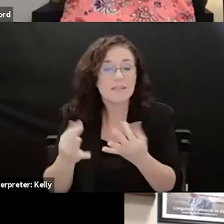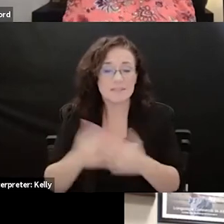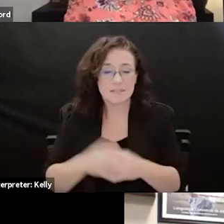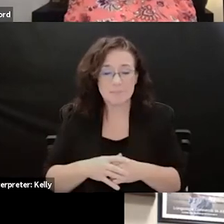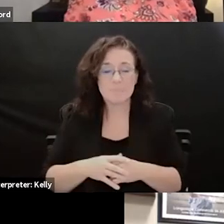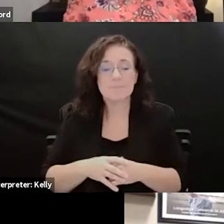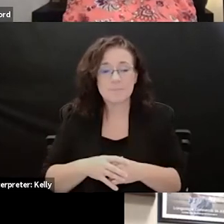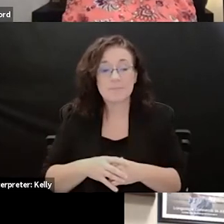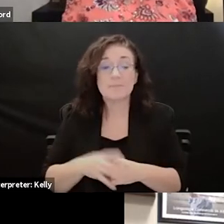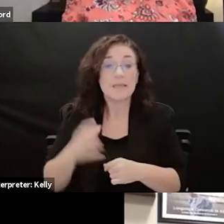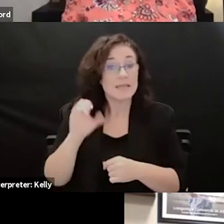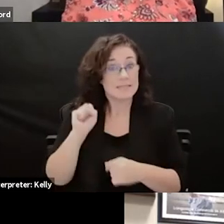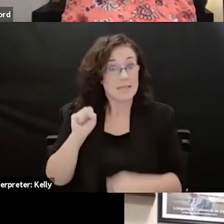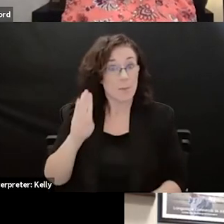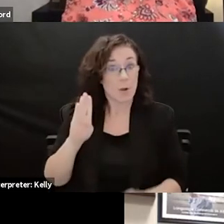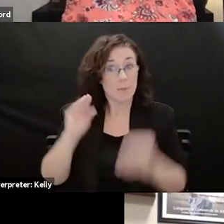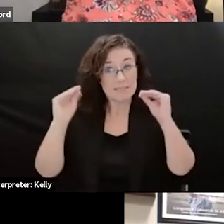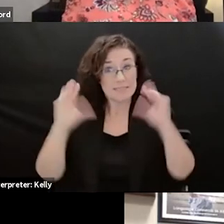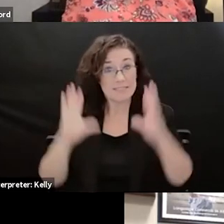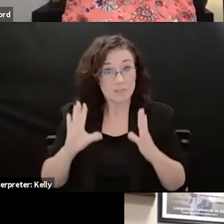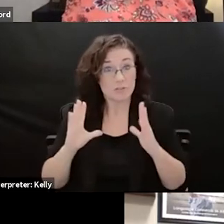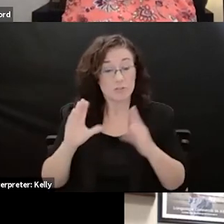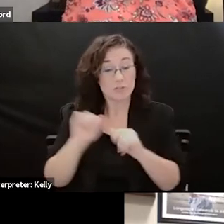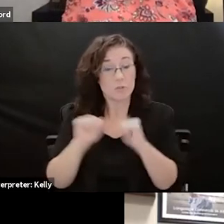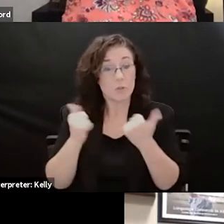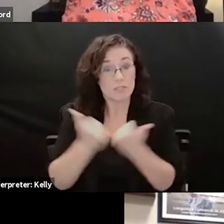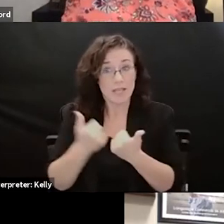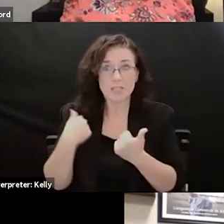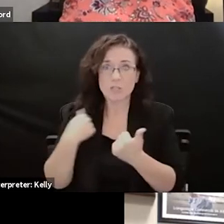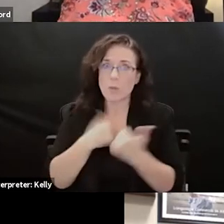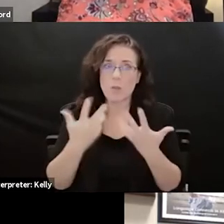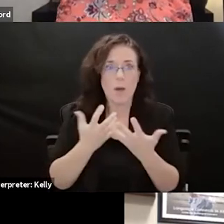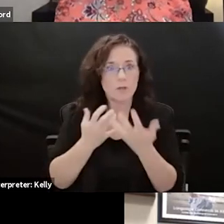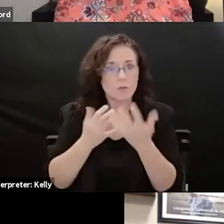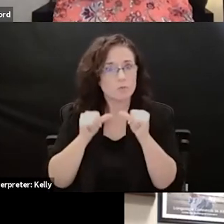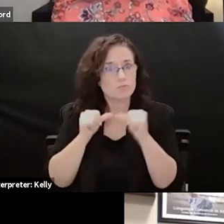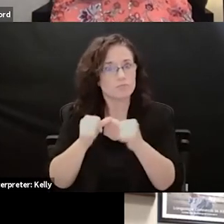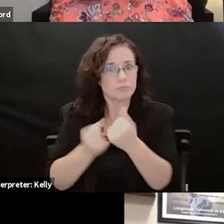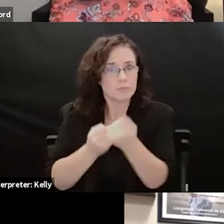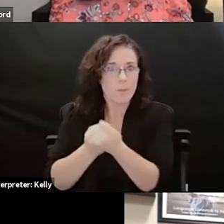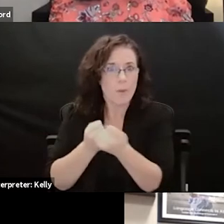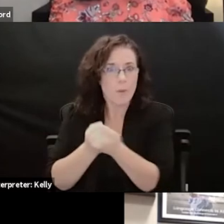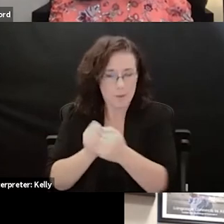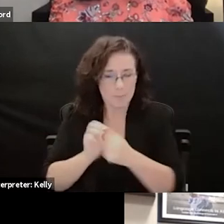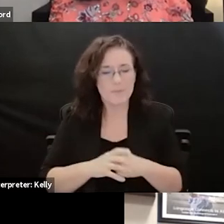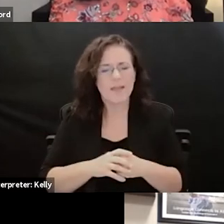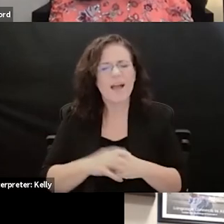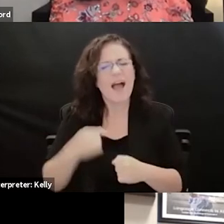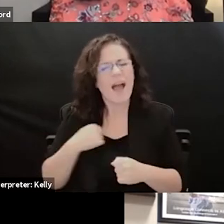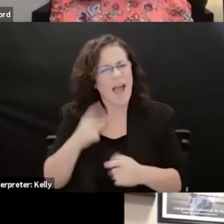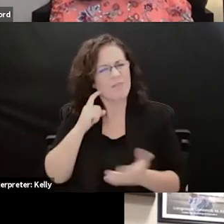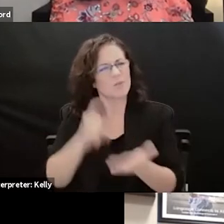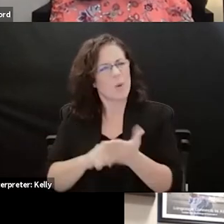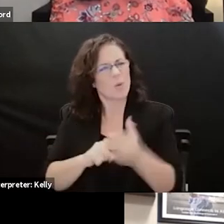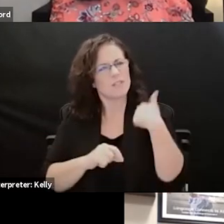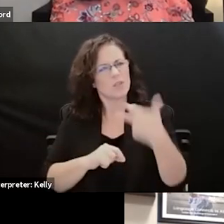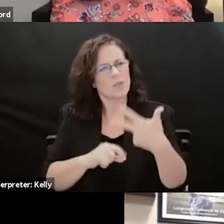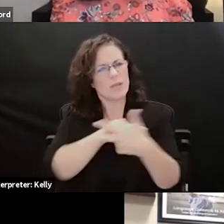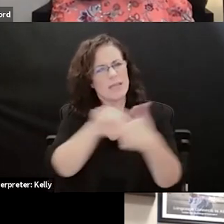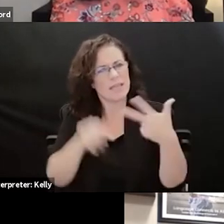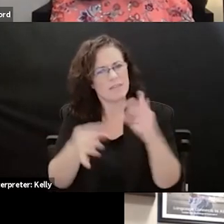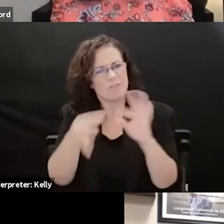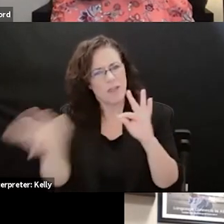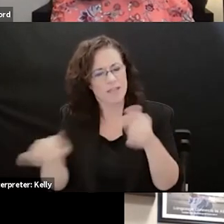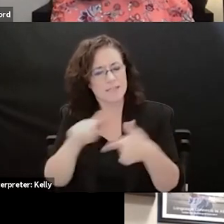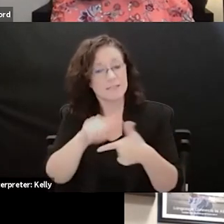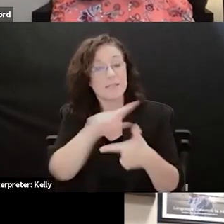stands ready to be thought partners in this work um three phrases that stand out to me in this resolution are personalized learning